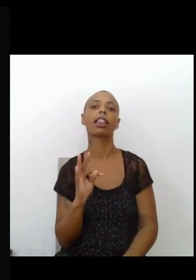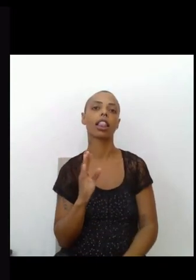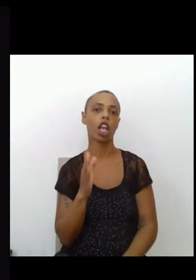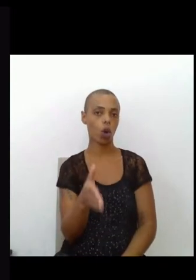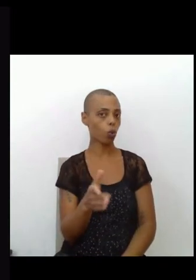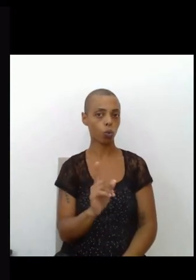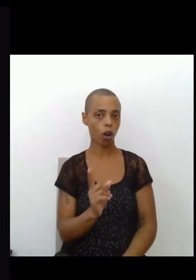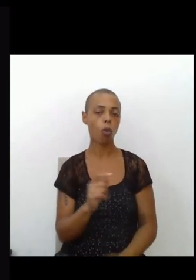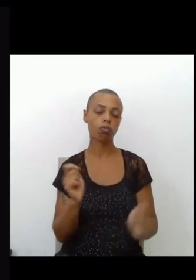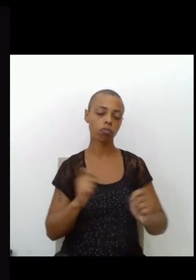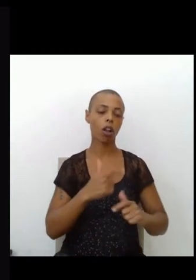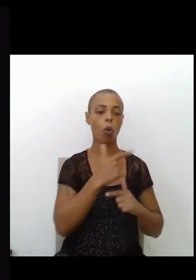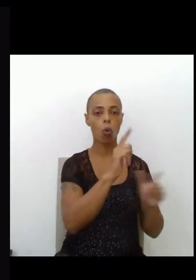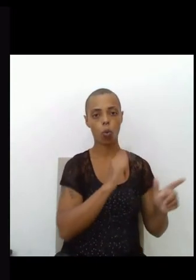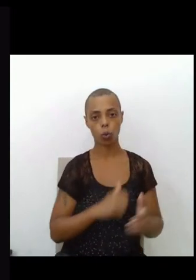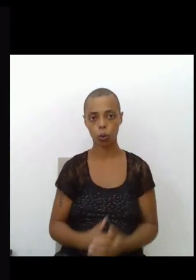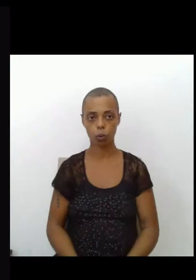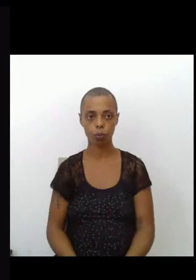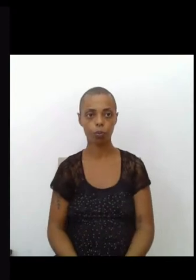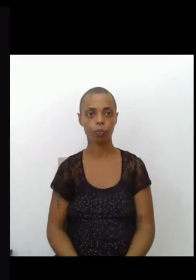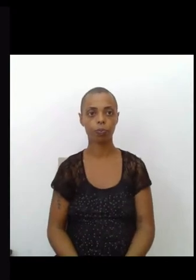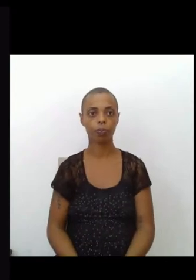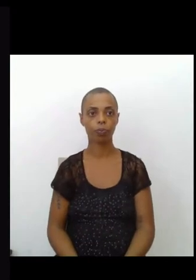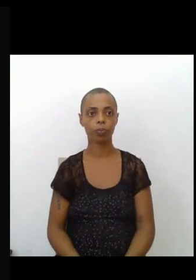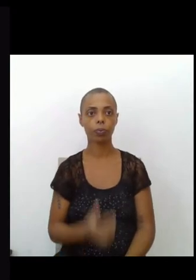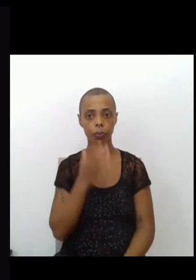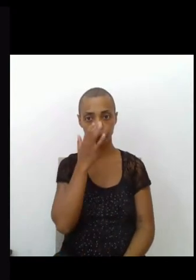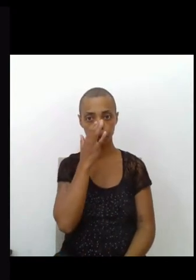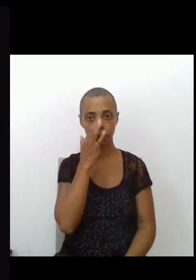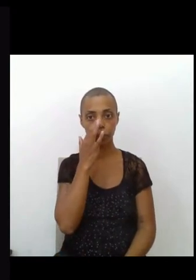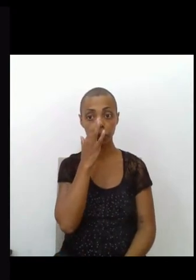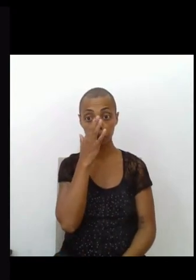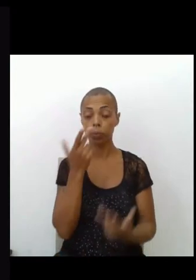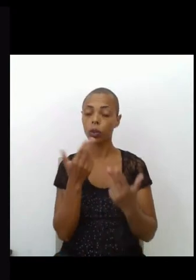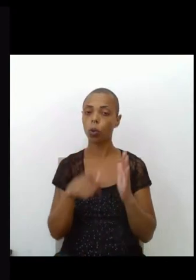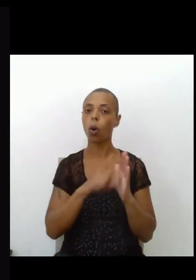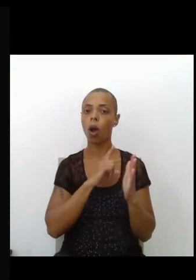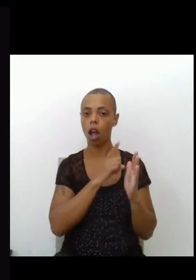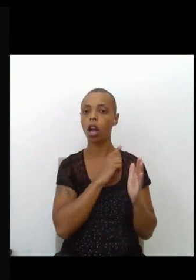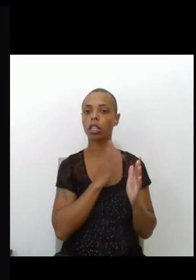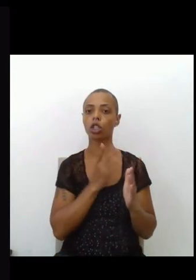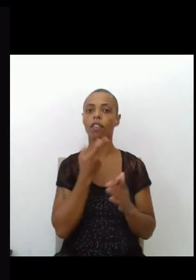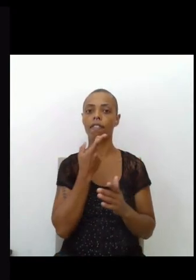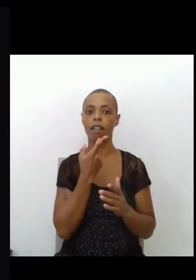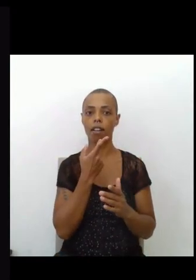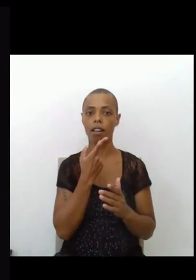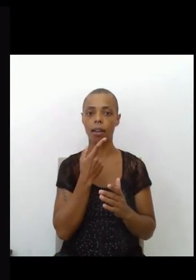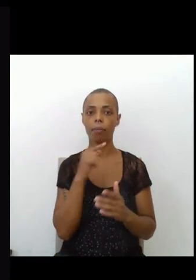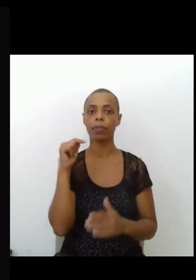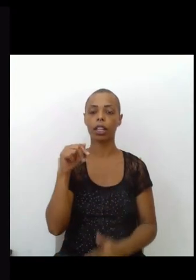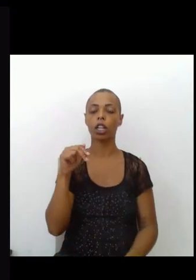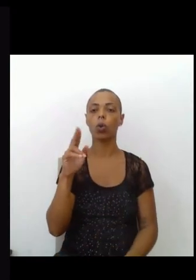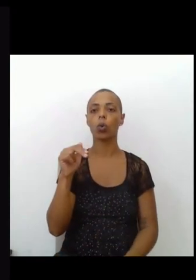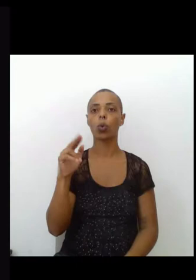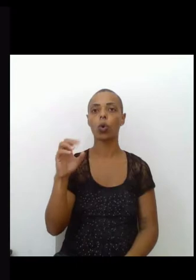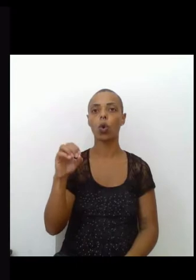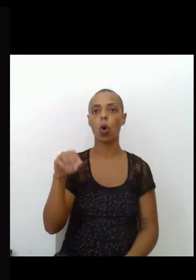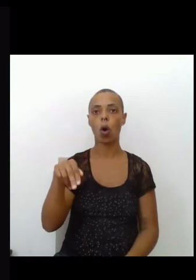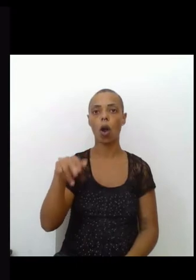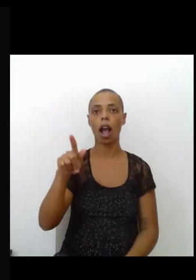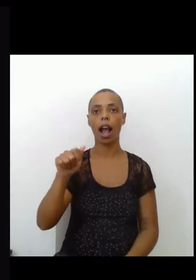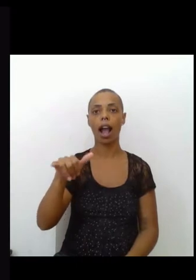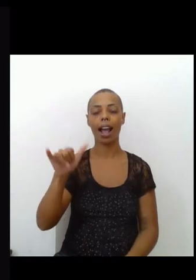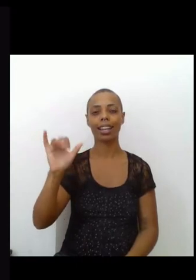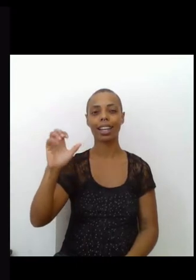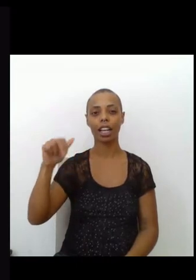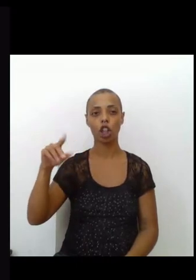as I explored in earlier work is linked to social standing and